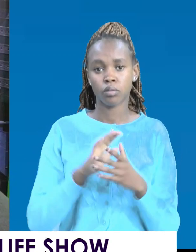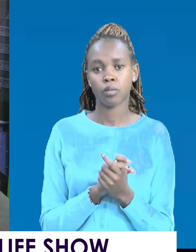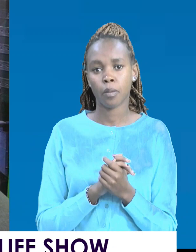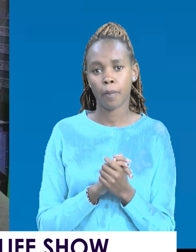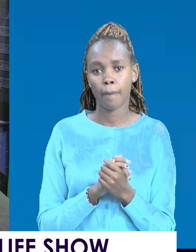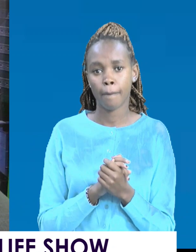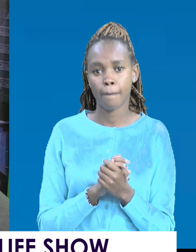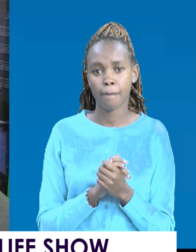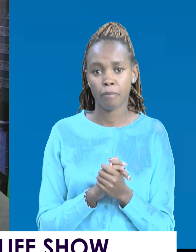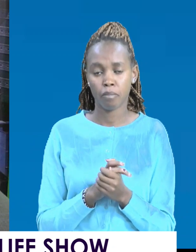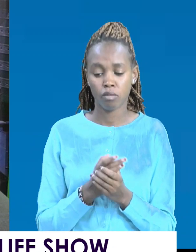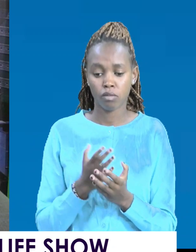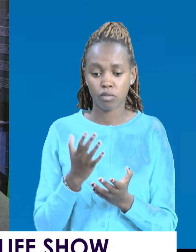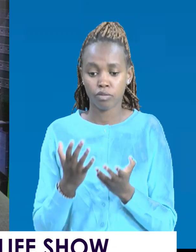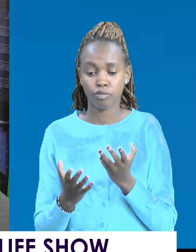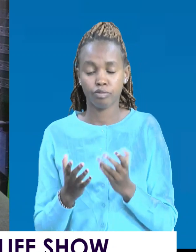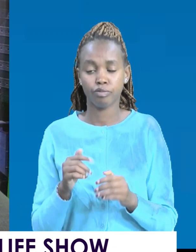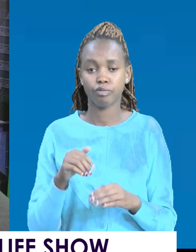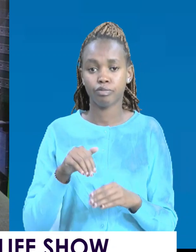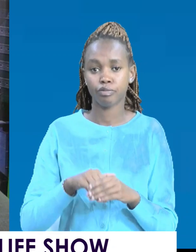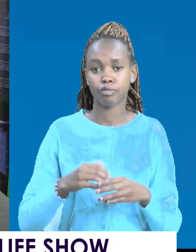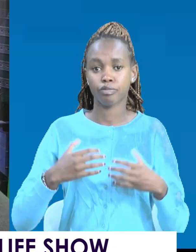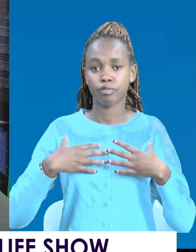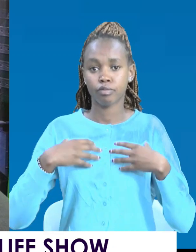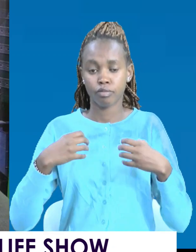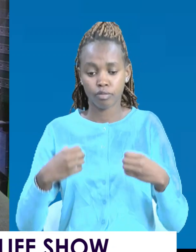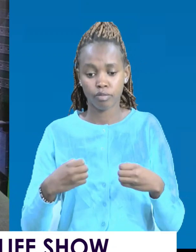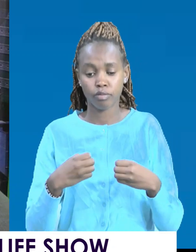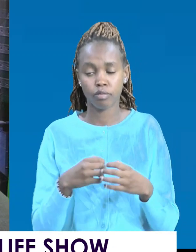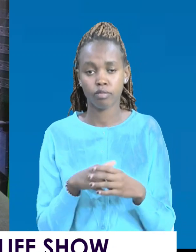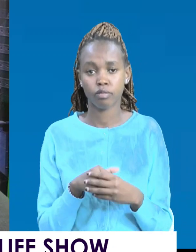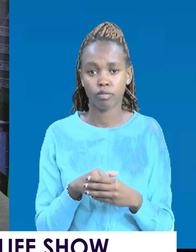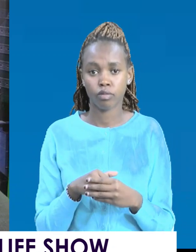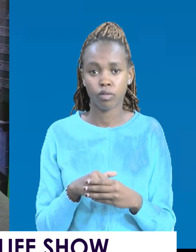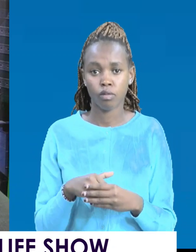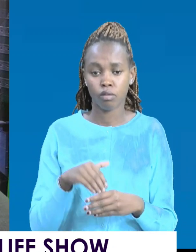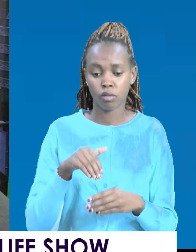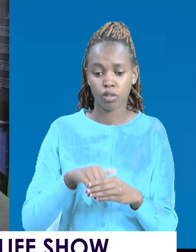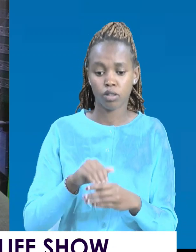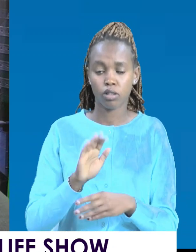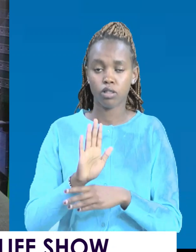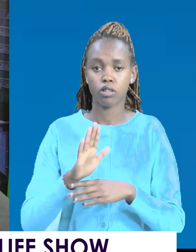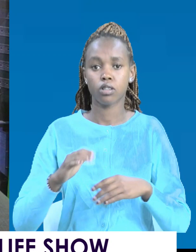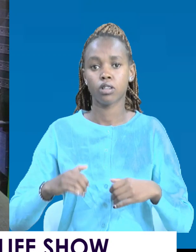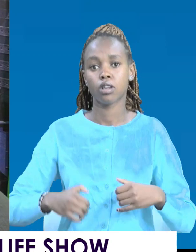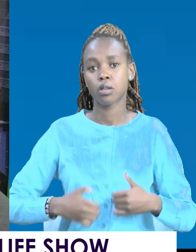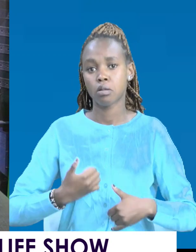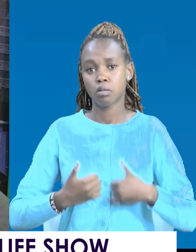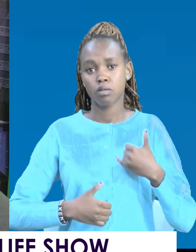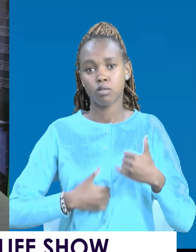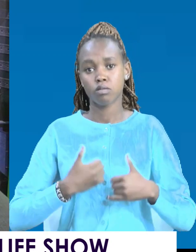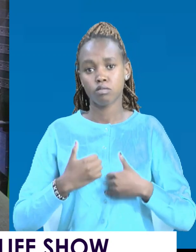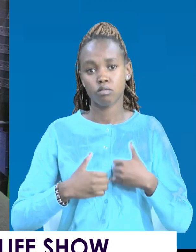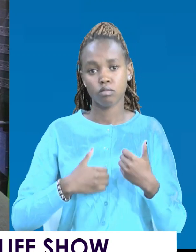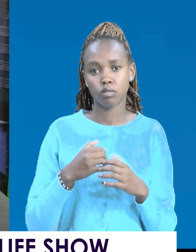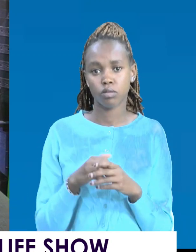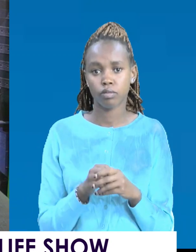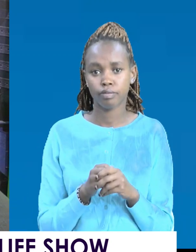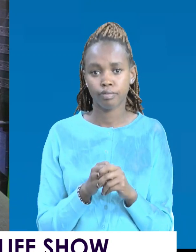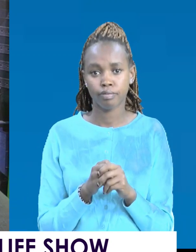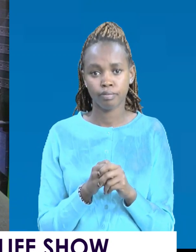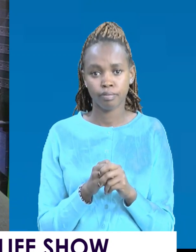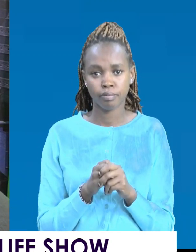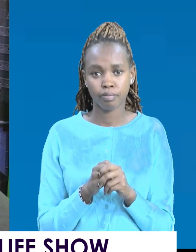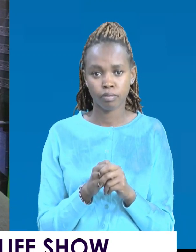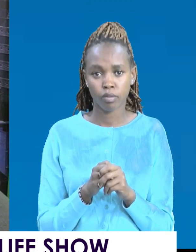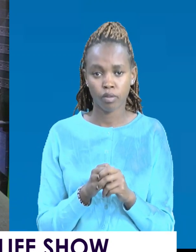may be in the area of your health. It may be in your emotions or your psychological life. It may even be